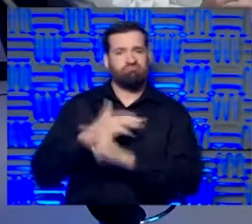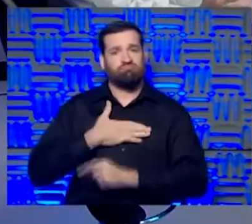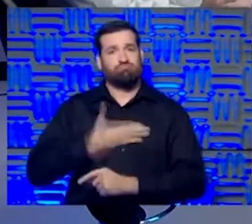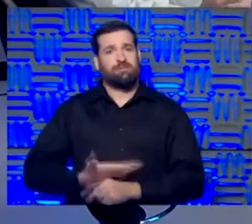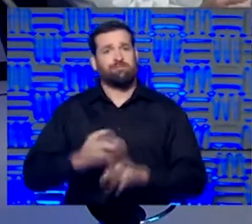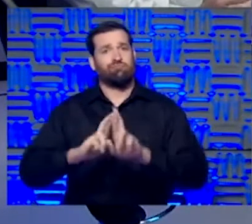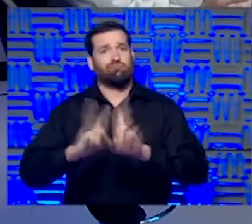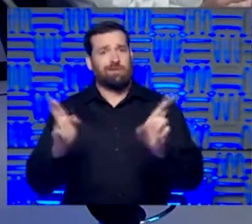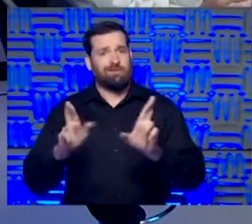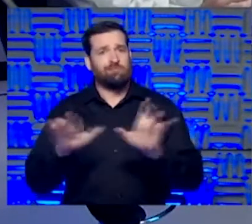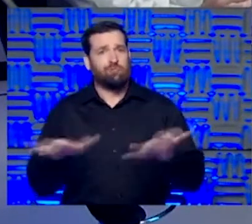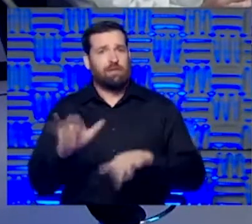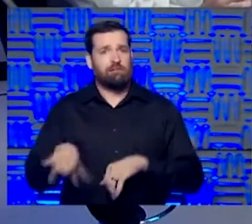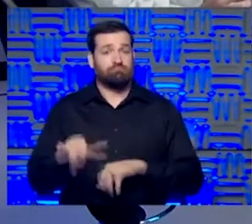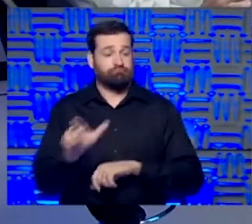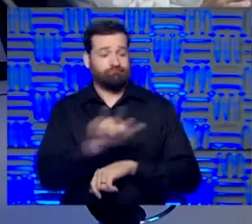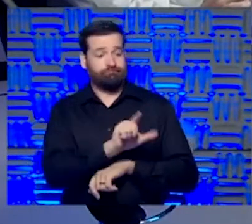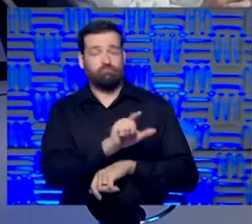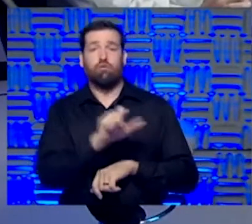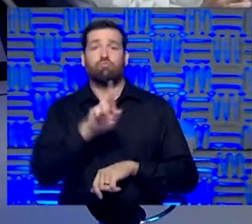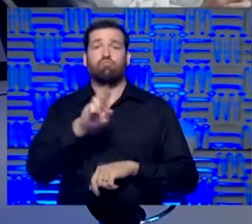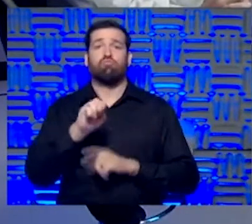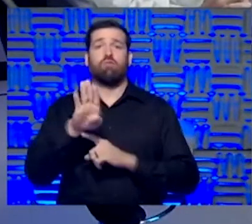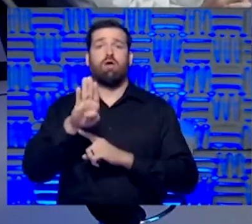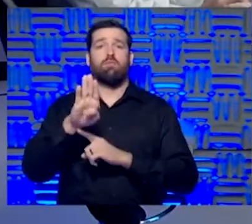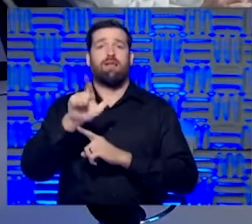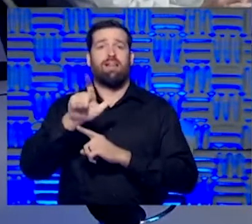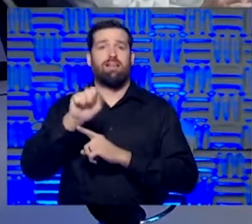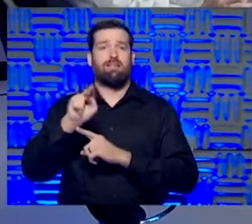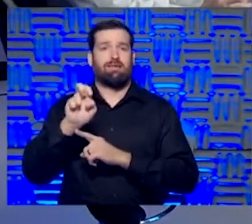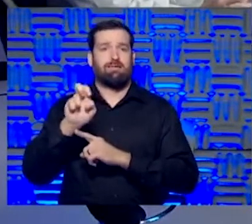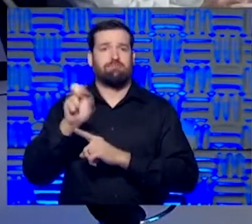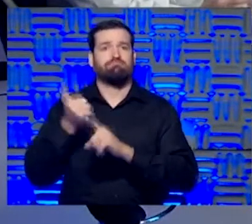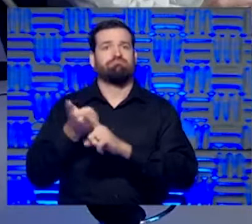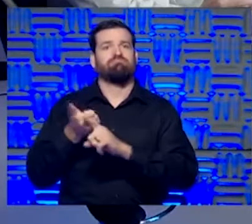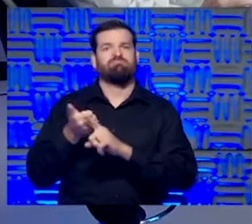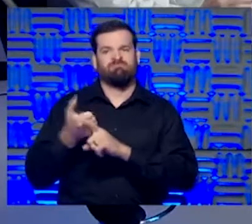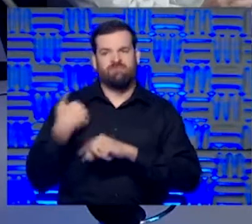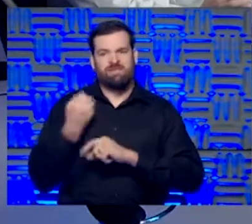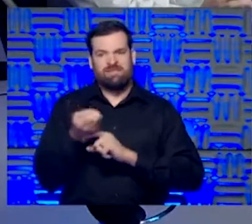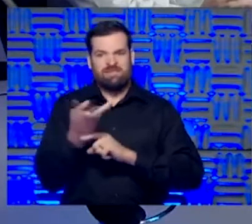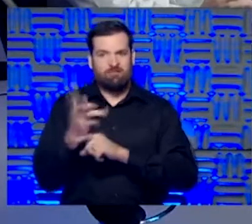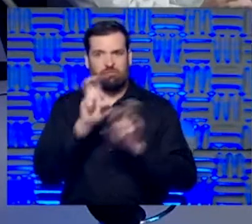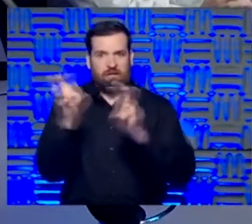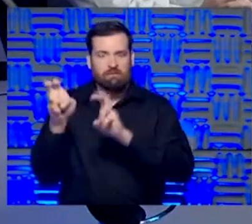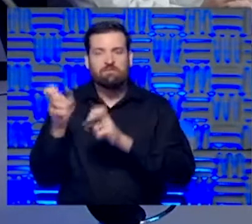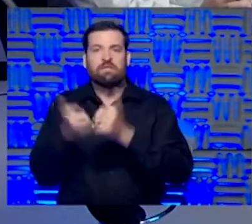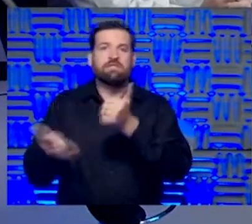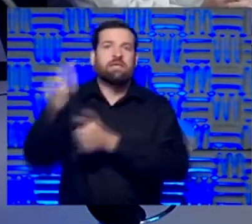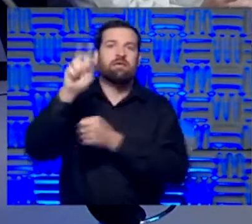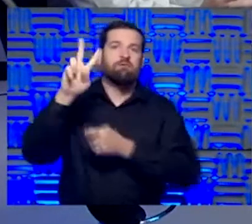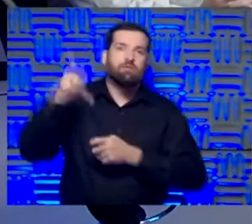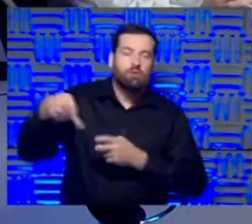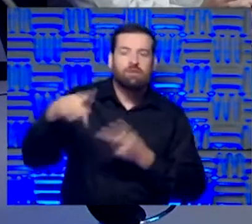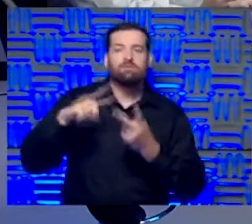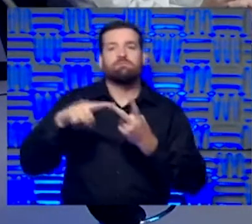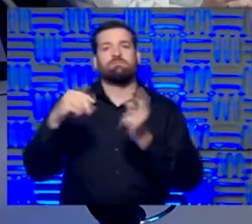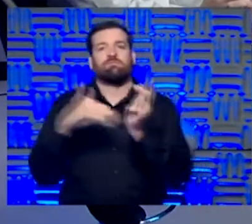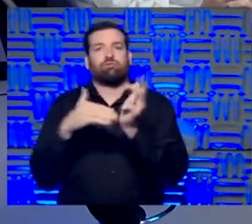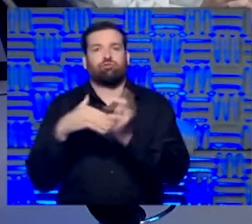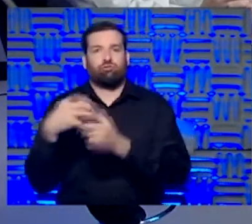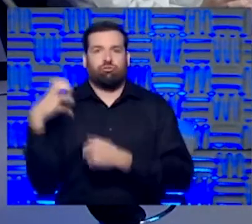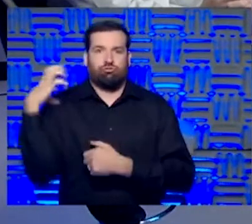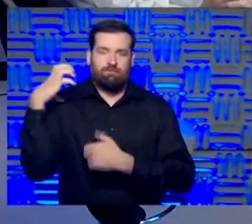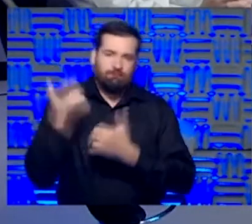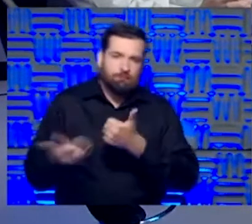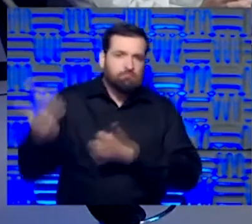ready to do that. On my left is Rob Lane. Rob is got a number of titles. He's an Executive Vice President and Physician-in-Chief